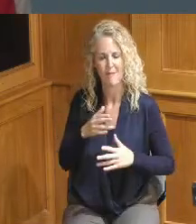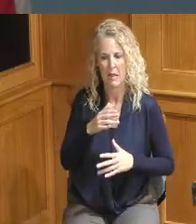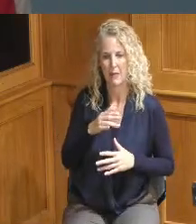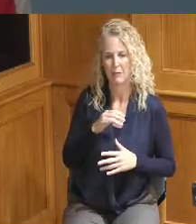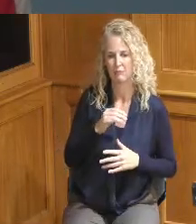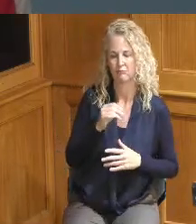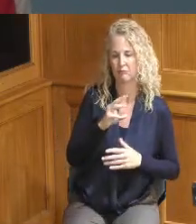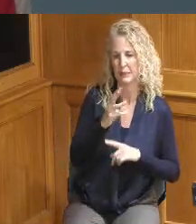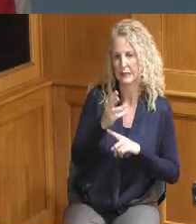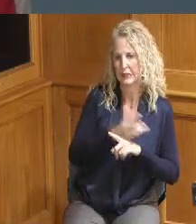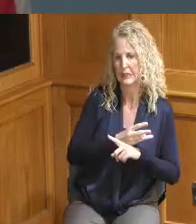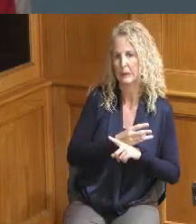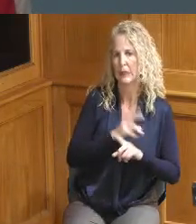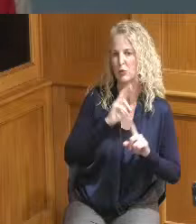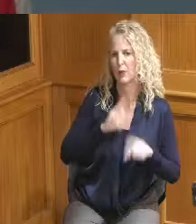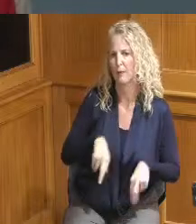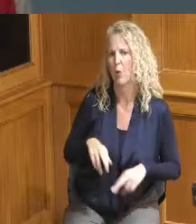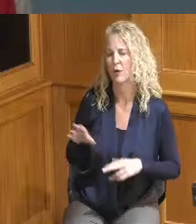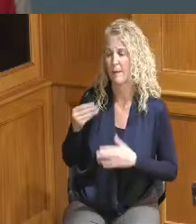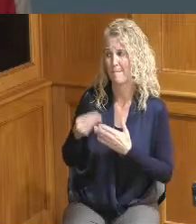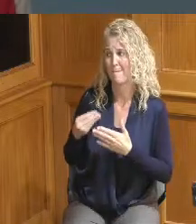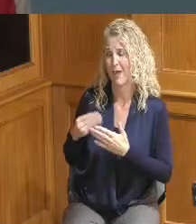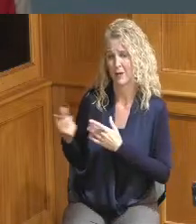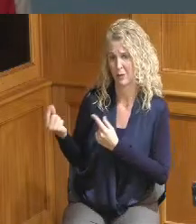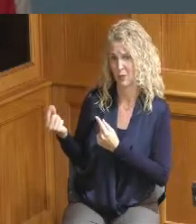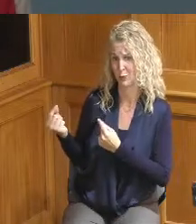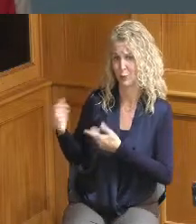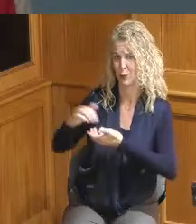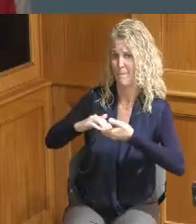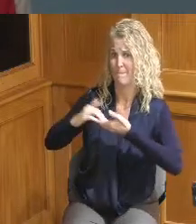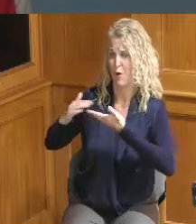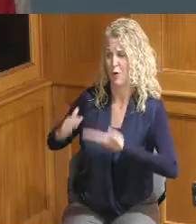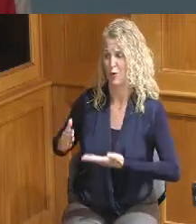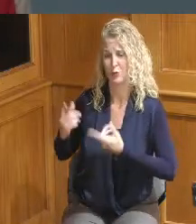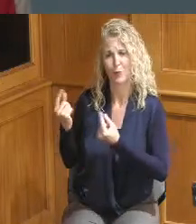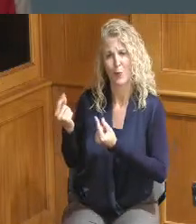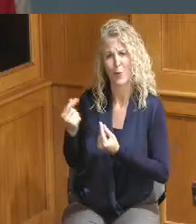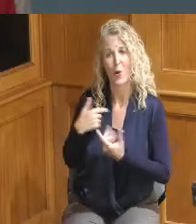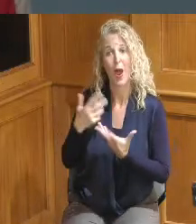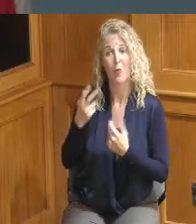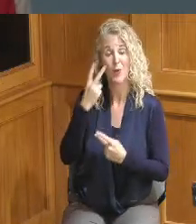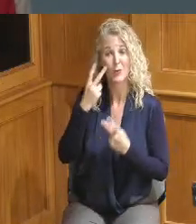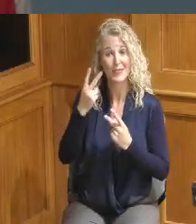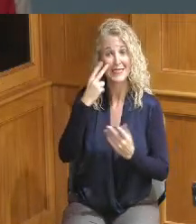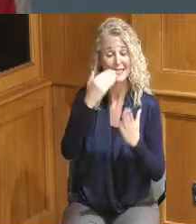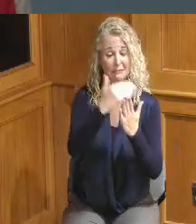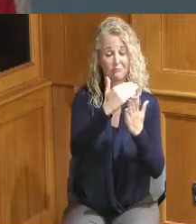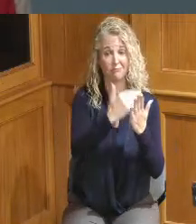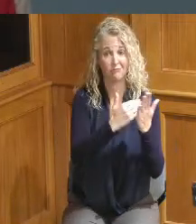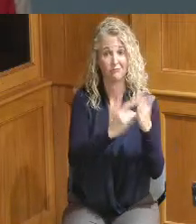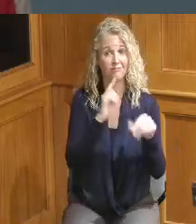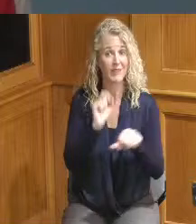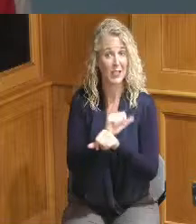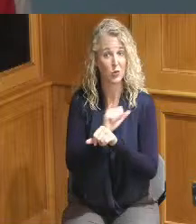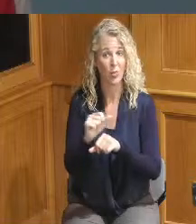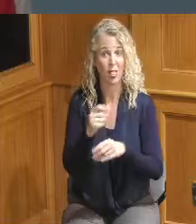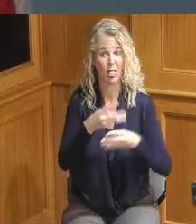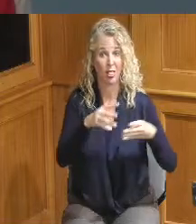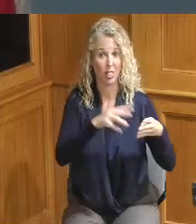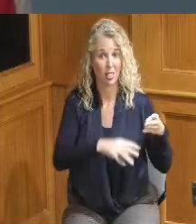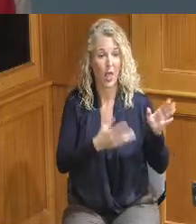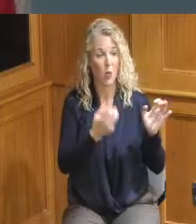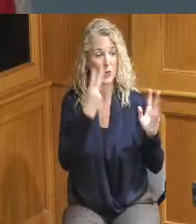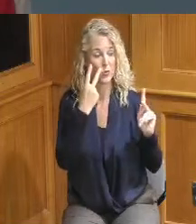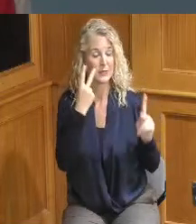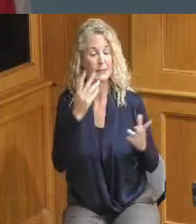you done with the money? What have your partners done with the money? And I need to see it in writing. We had talked about possibly having